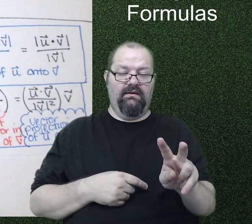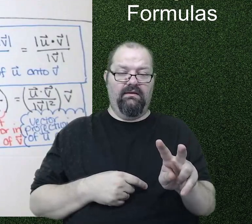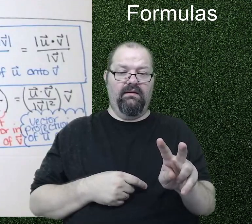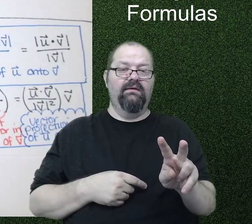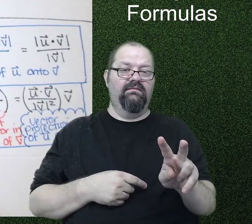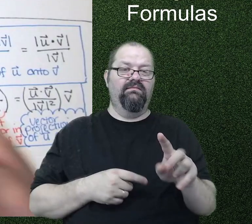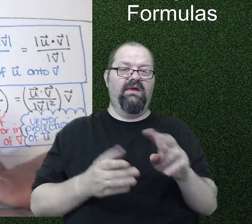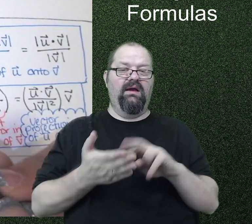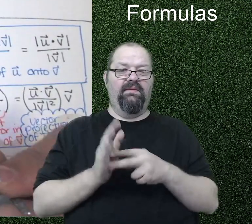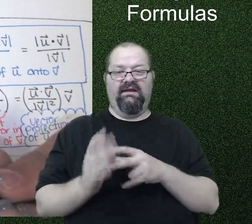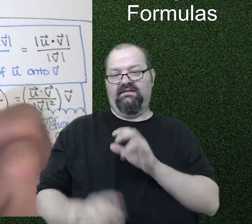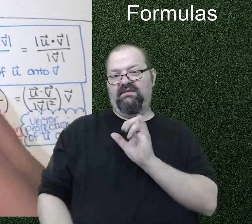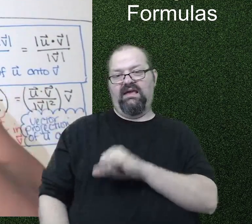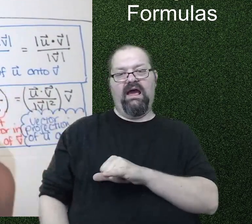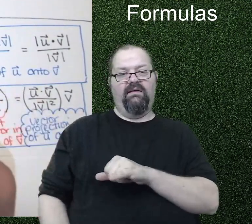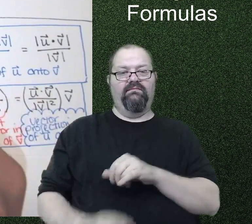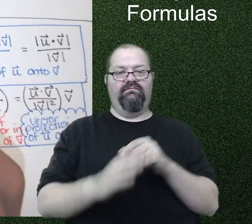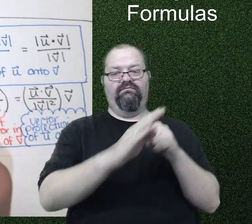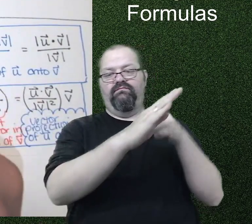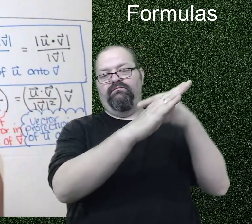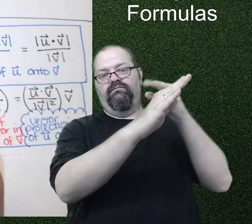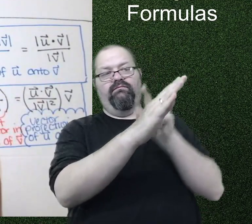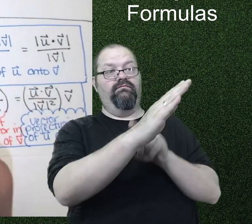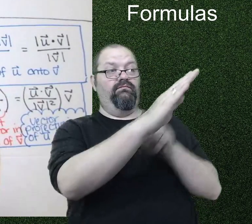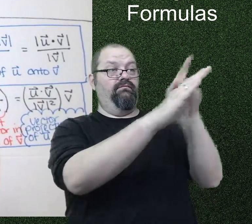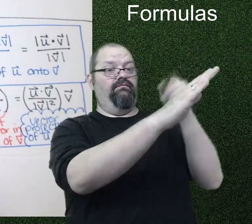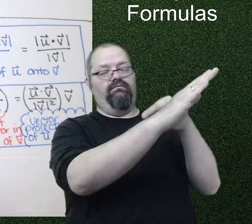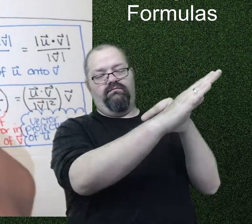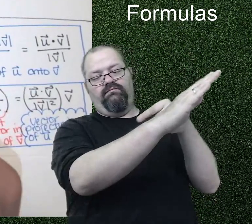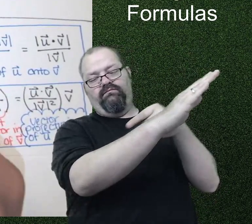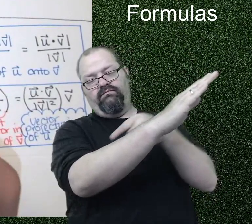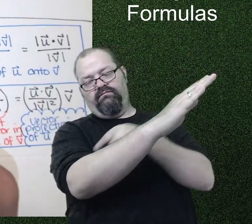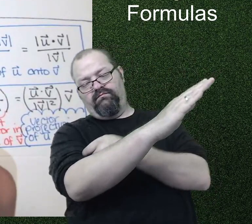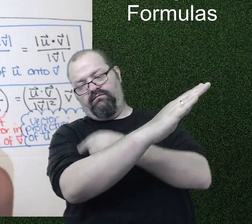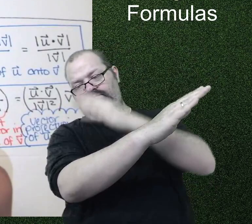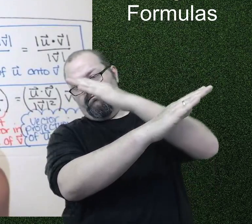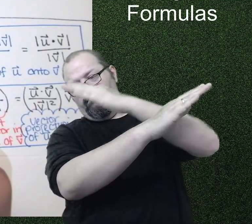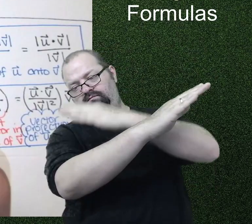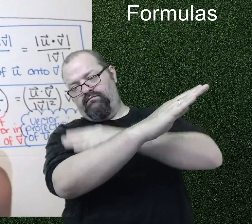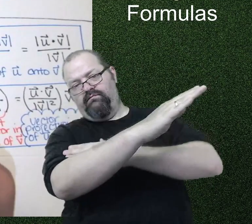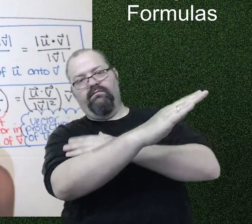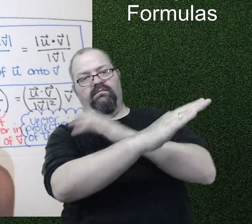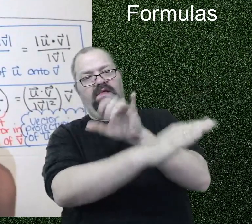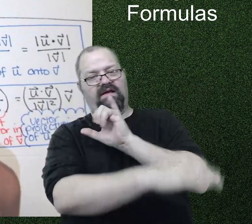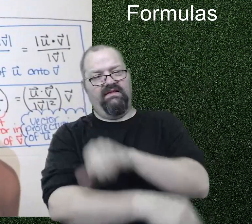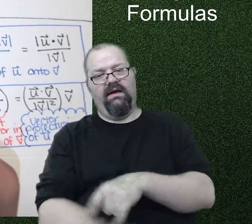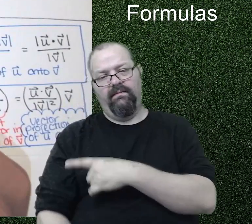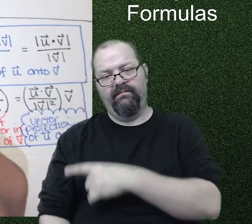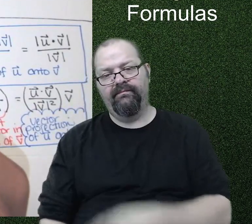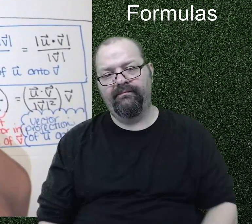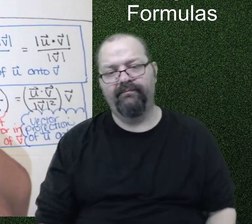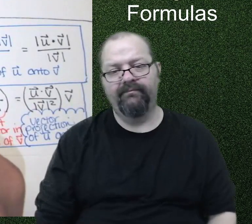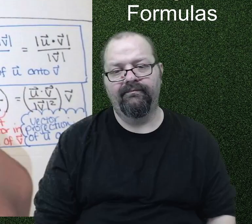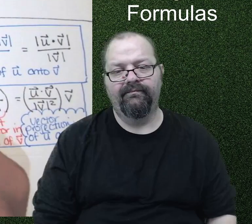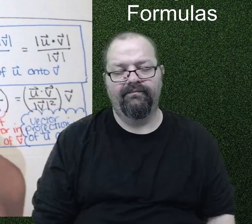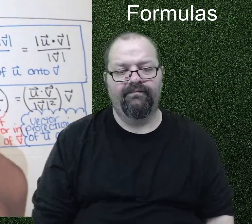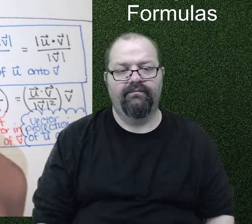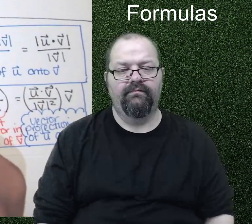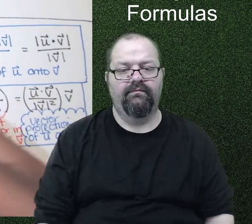It's just that part. So the projection of u onto v in this case,